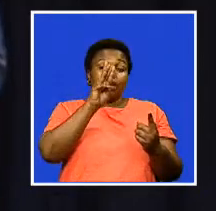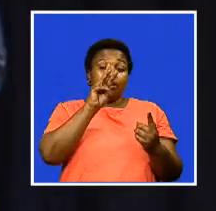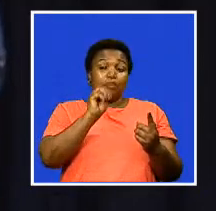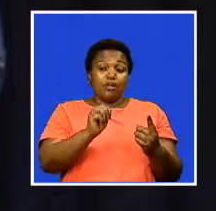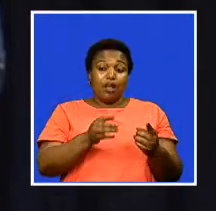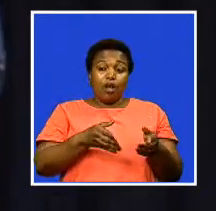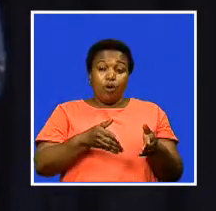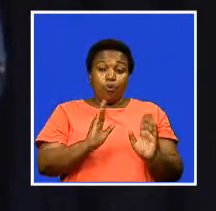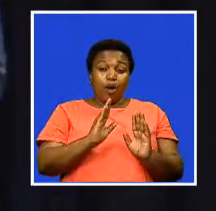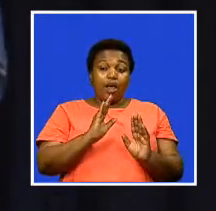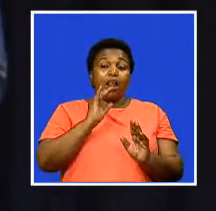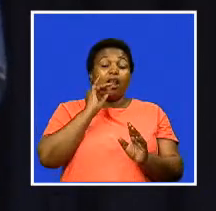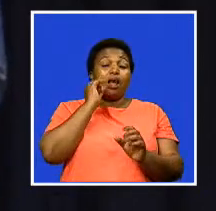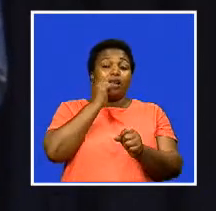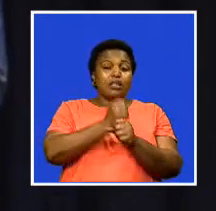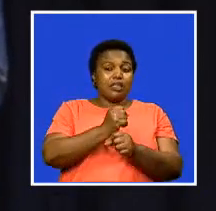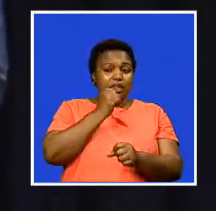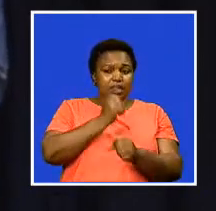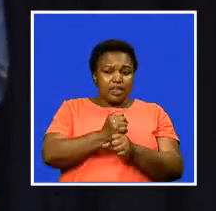ukhanza ukuthi